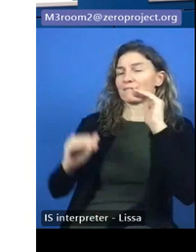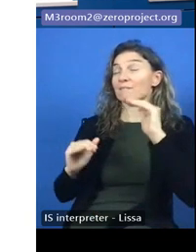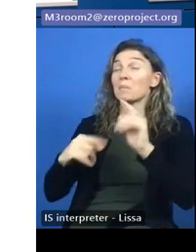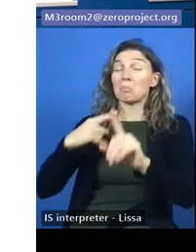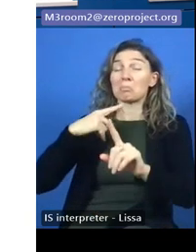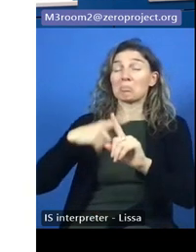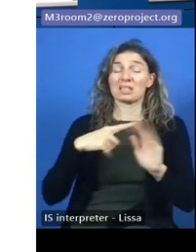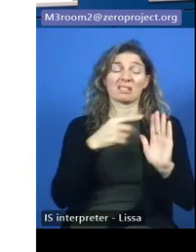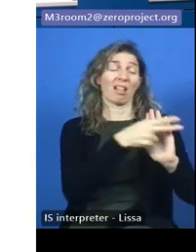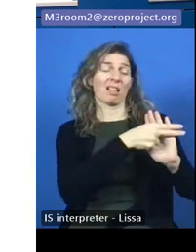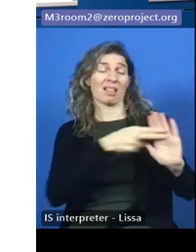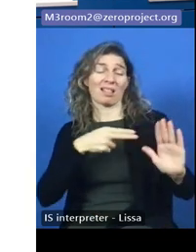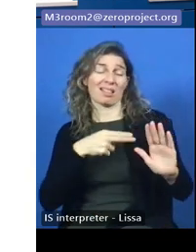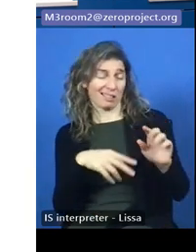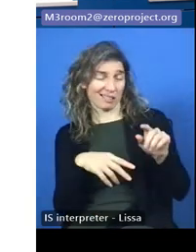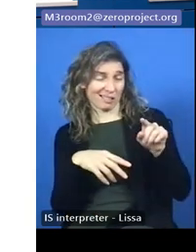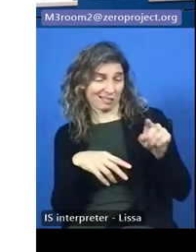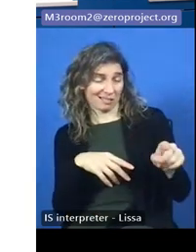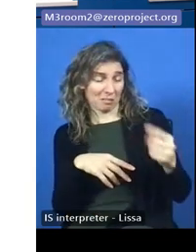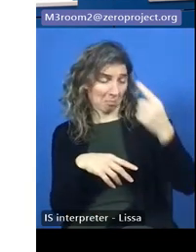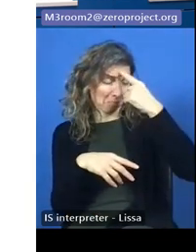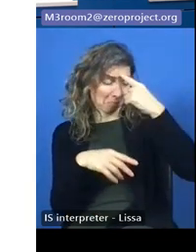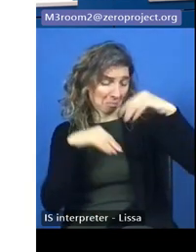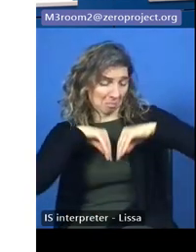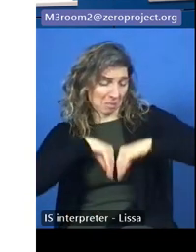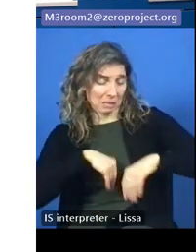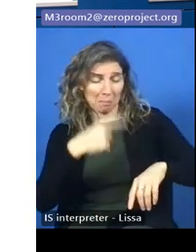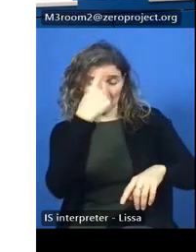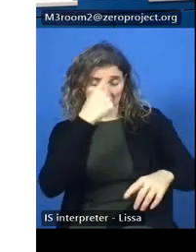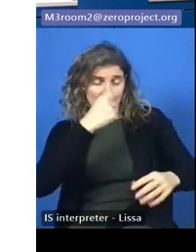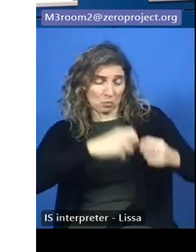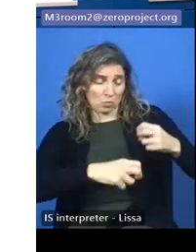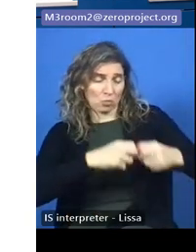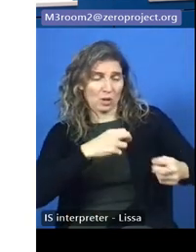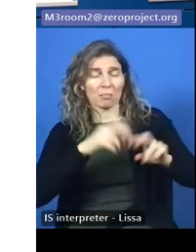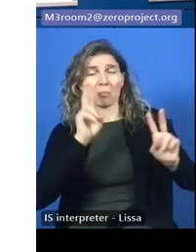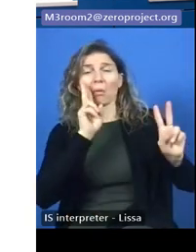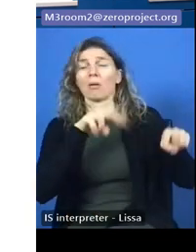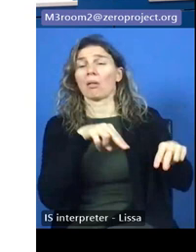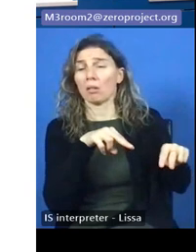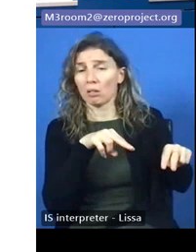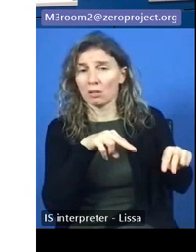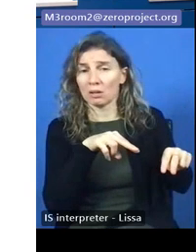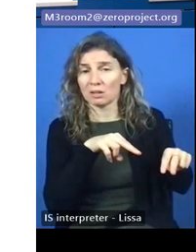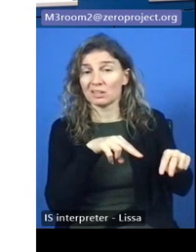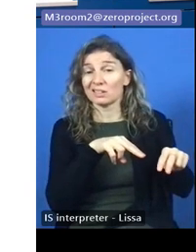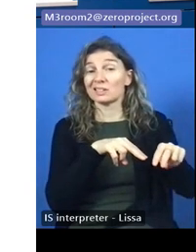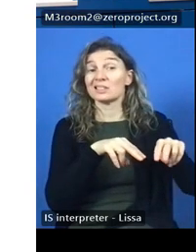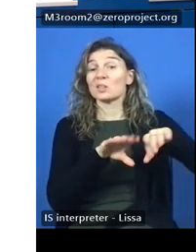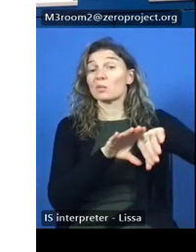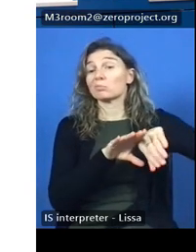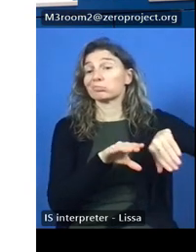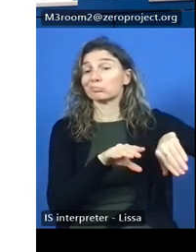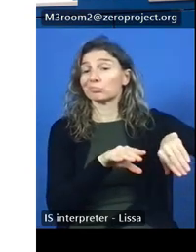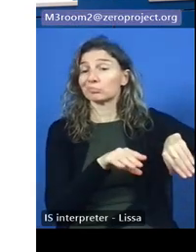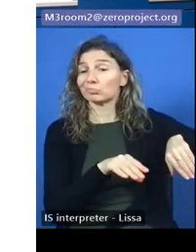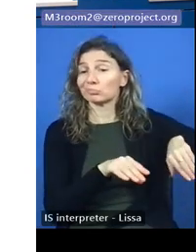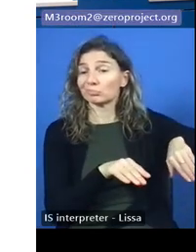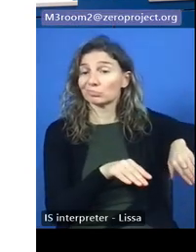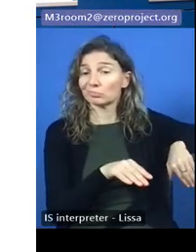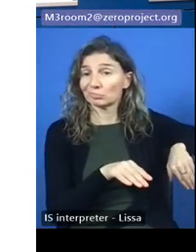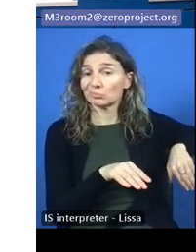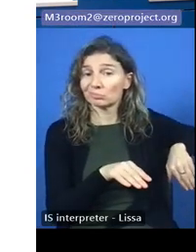attitude of the society towards these women and girls with disabilities, leaving them behind in development.